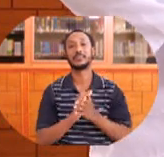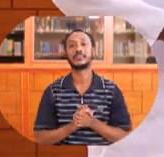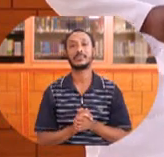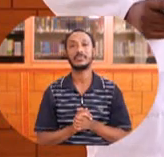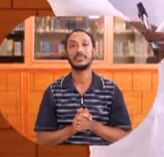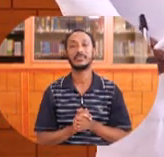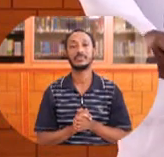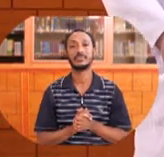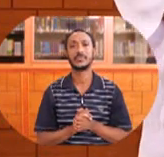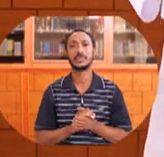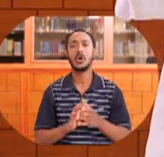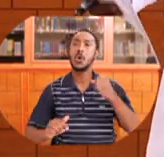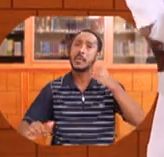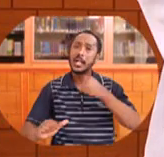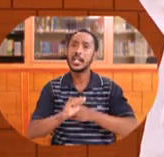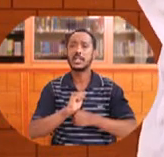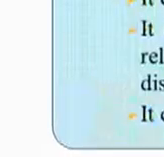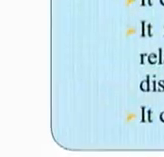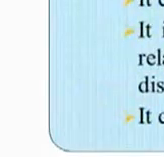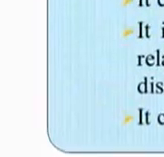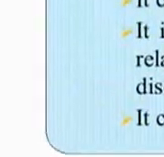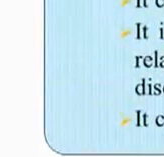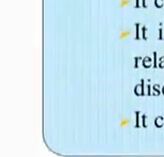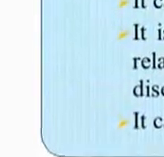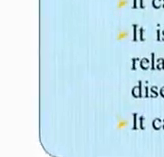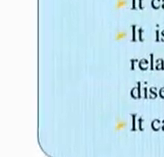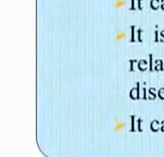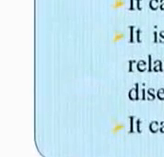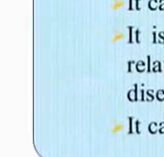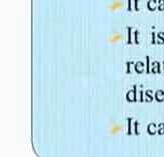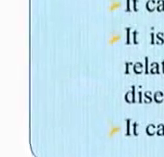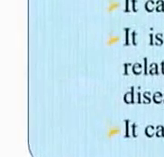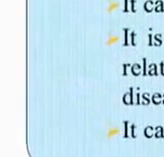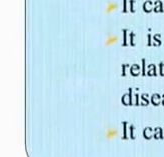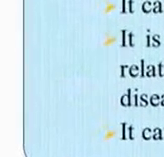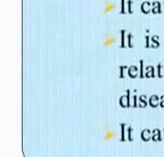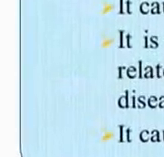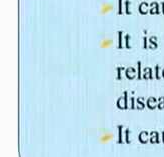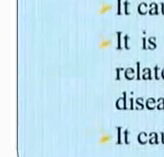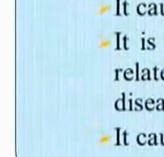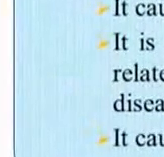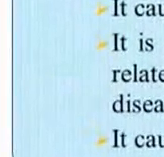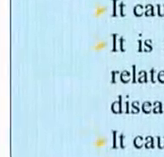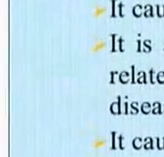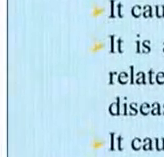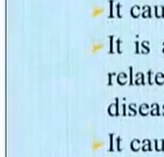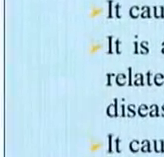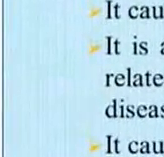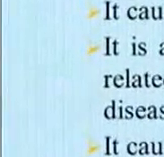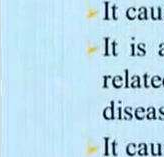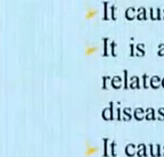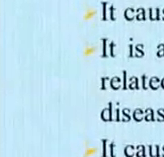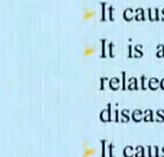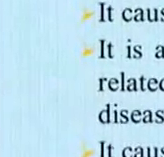it can harm or it can damage the lives of animals and plants. It can